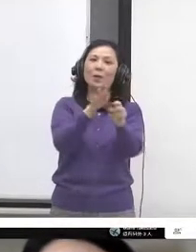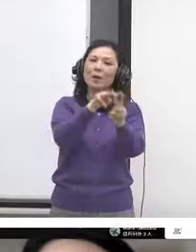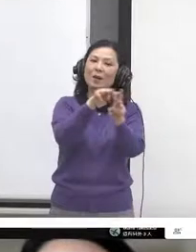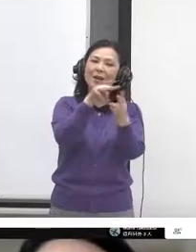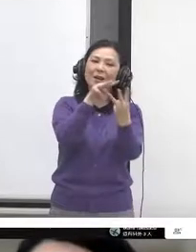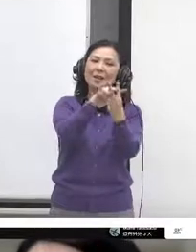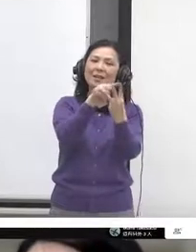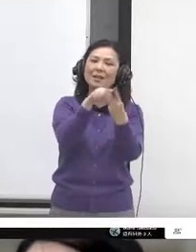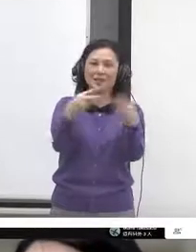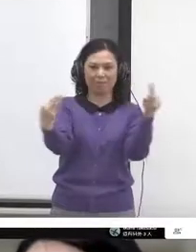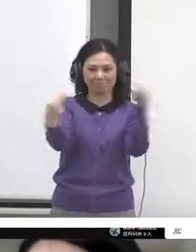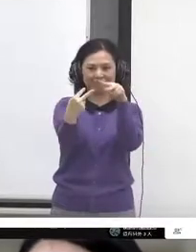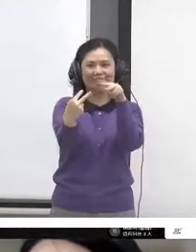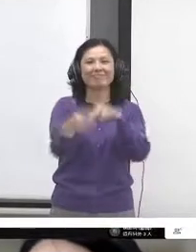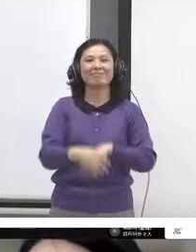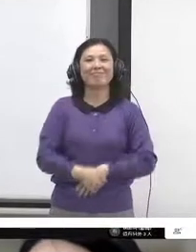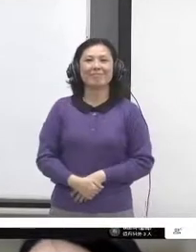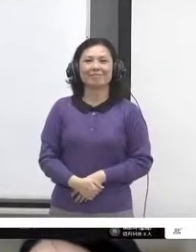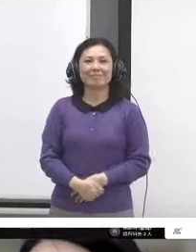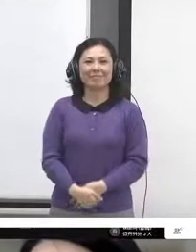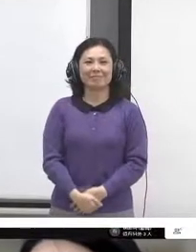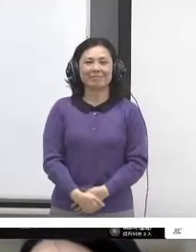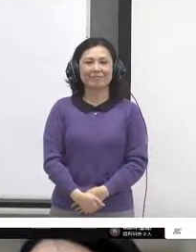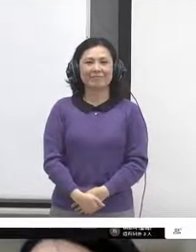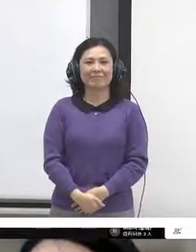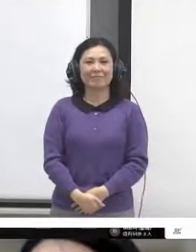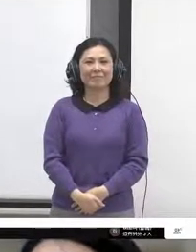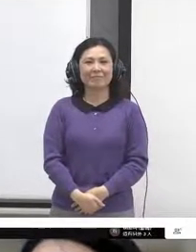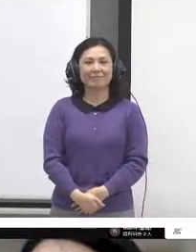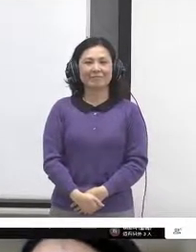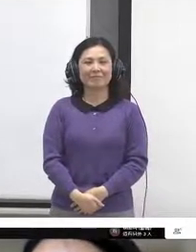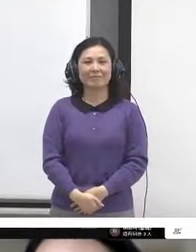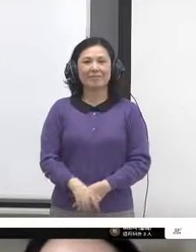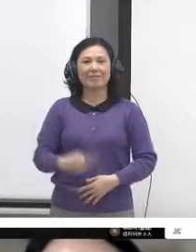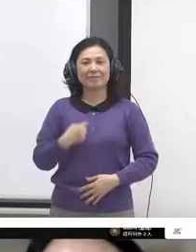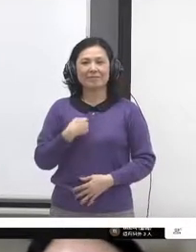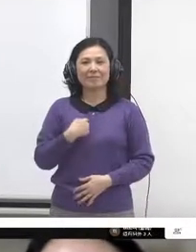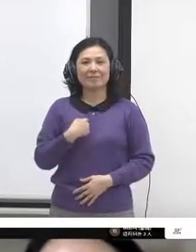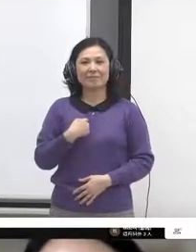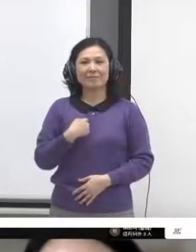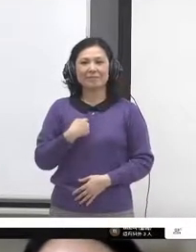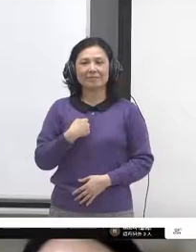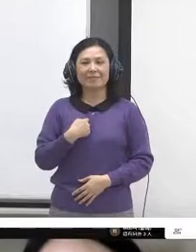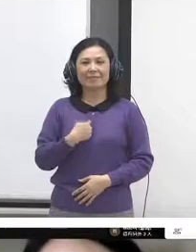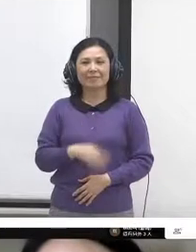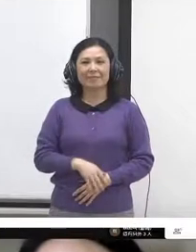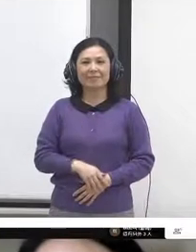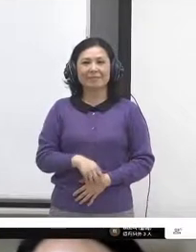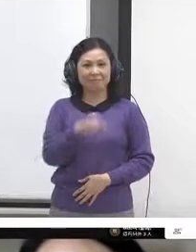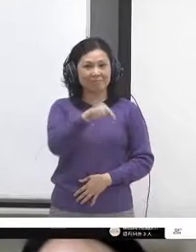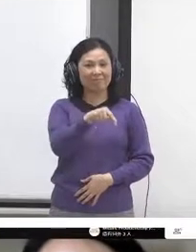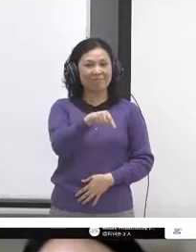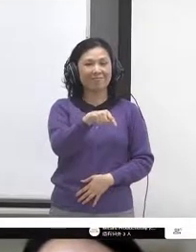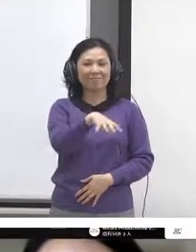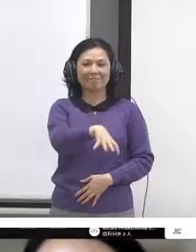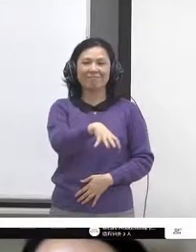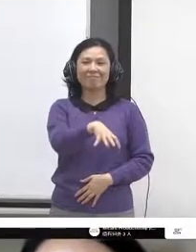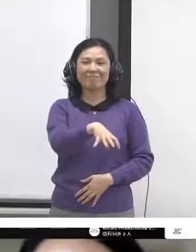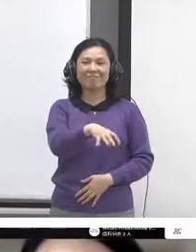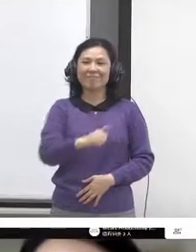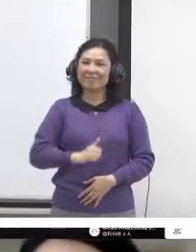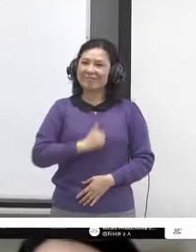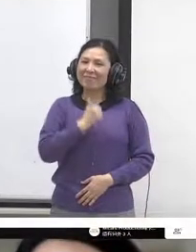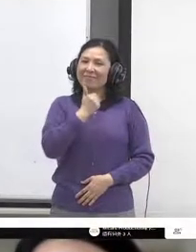Jeju. Yeah. And it is really good for diving the facing through the facing the